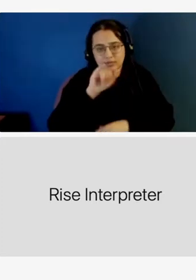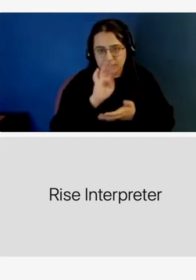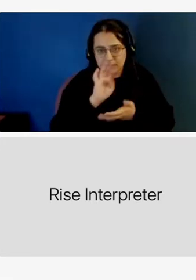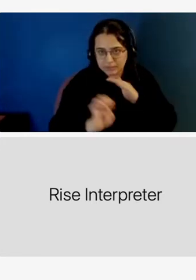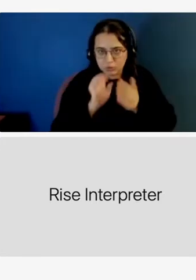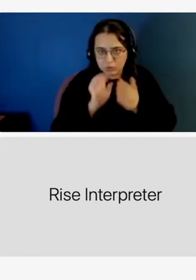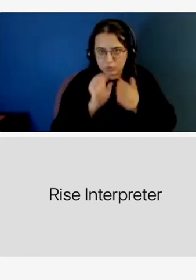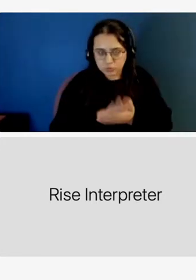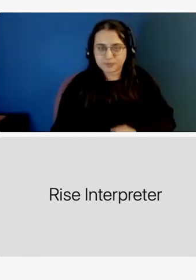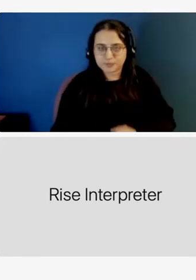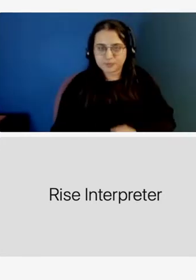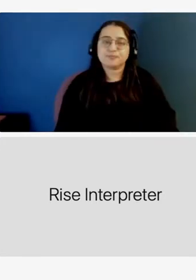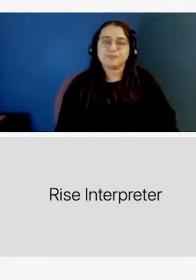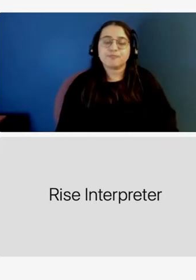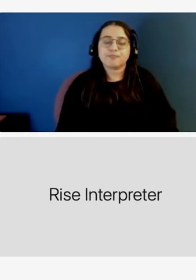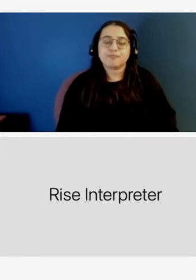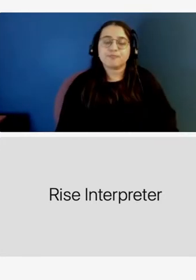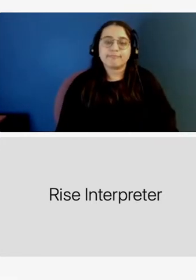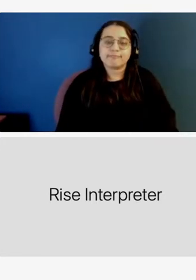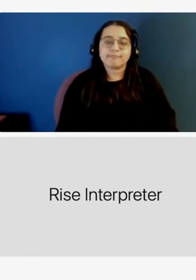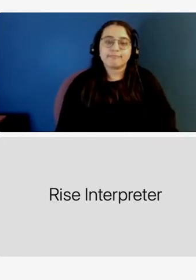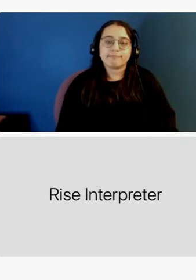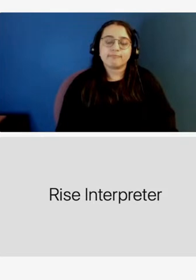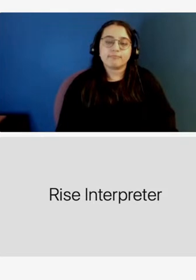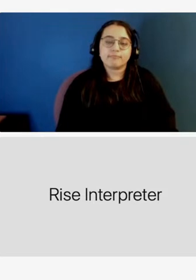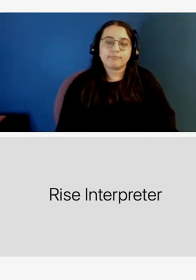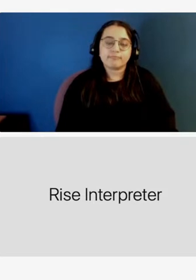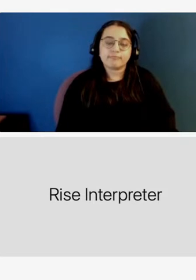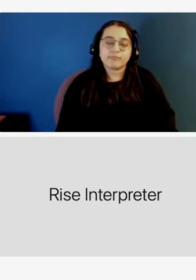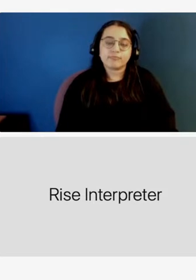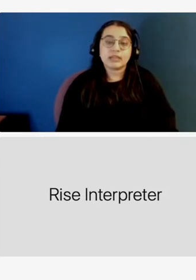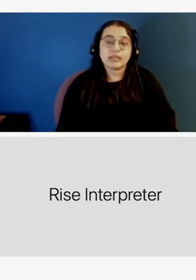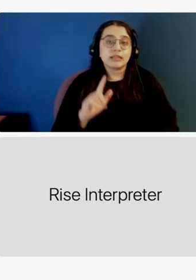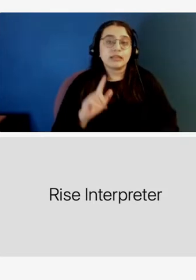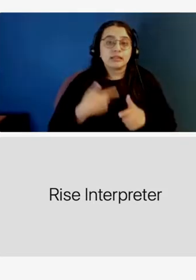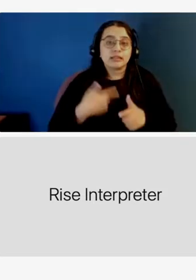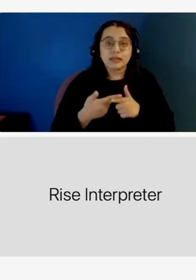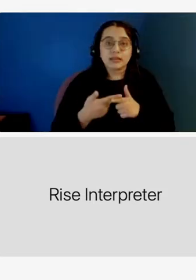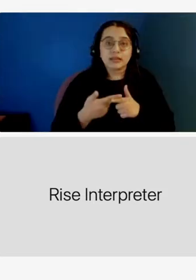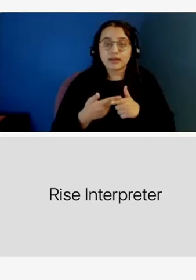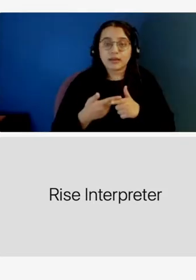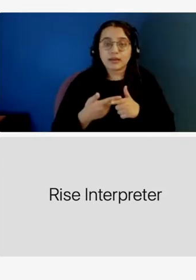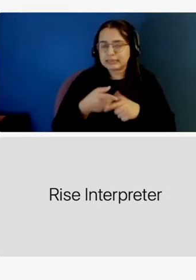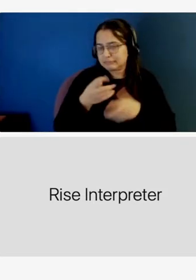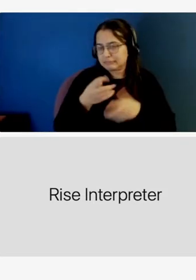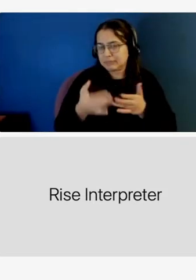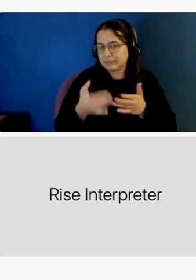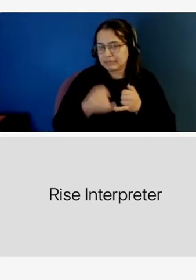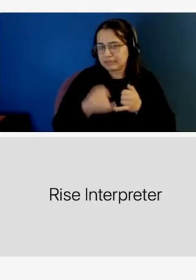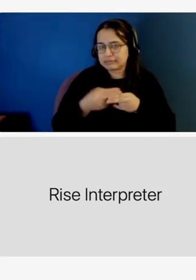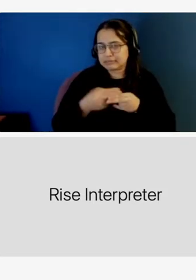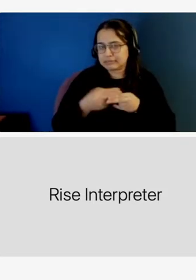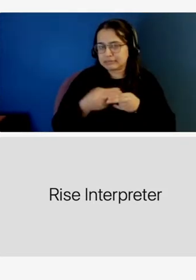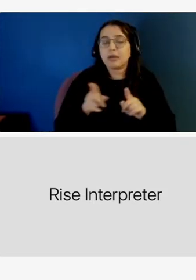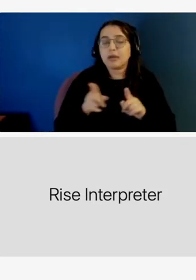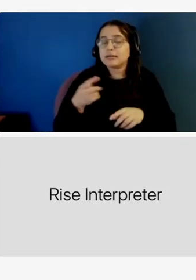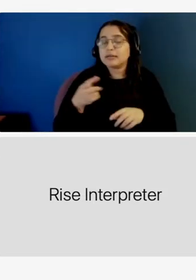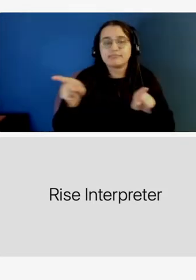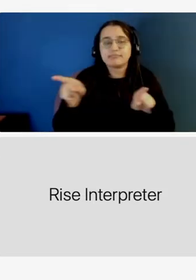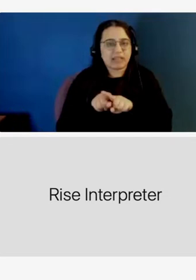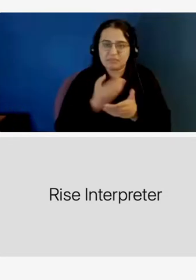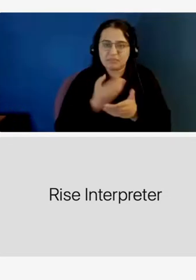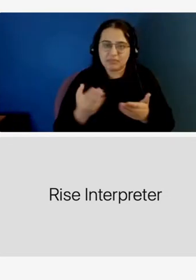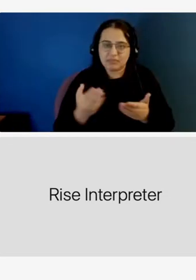Next slide, please. And then I believe maybe the last slide. So again, same thing with the Wilson TK Kinder